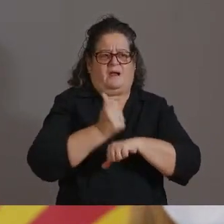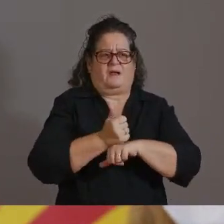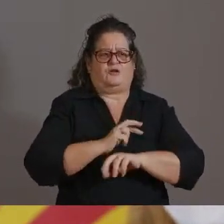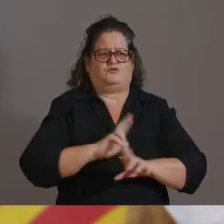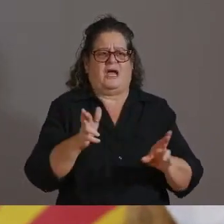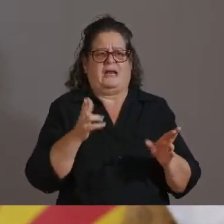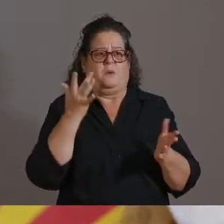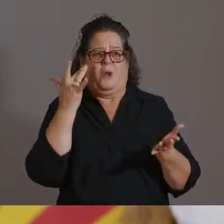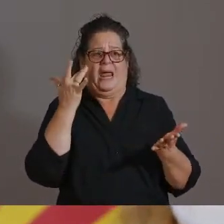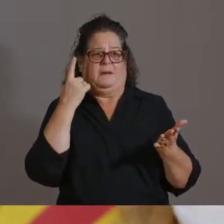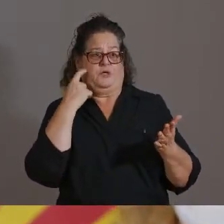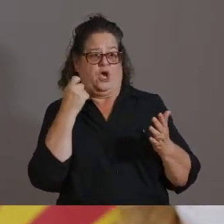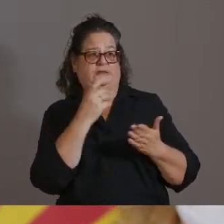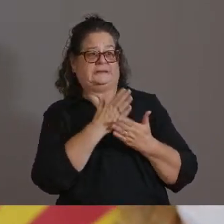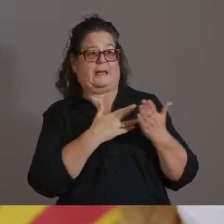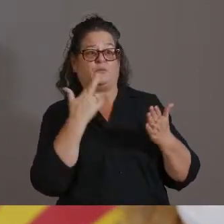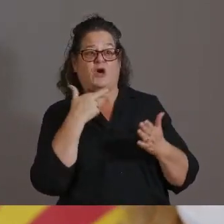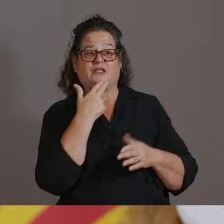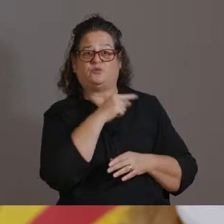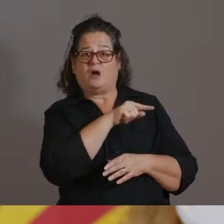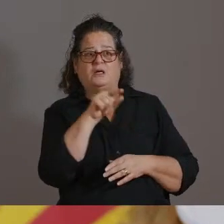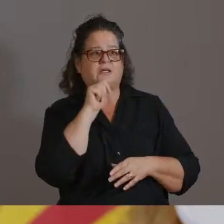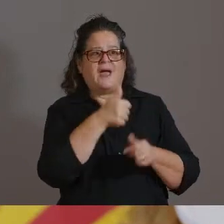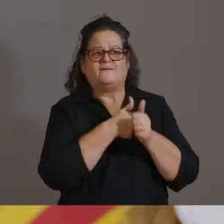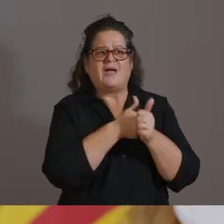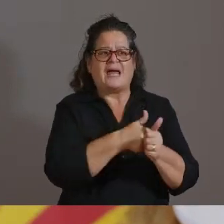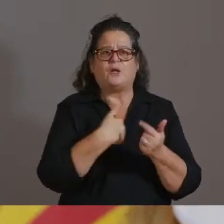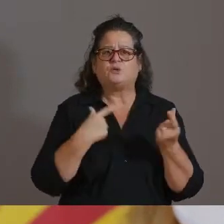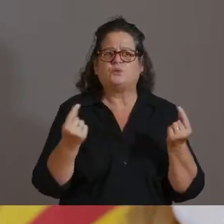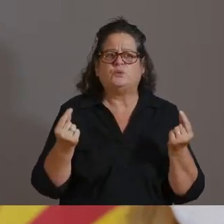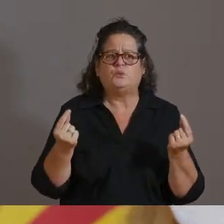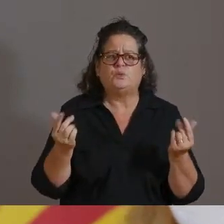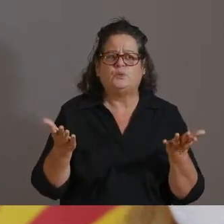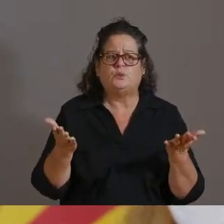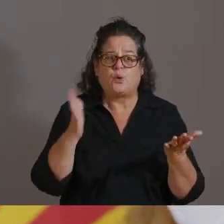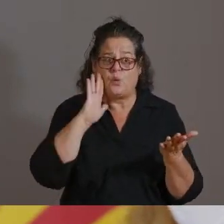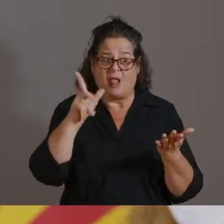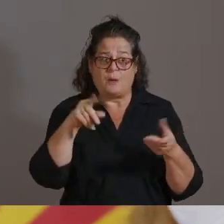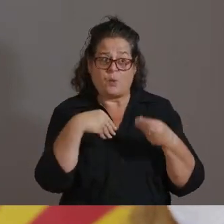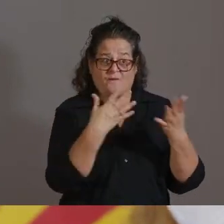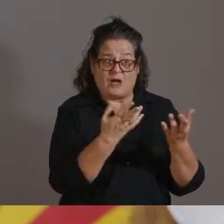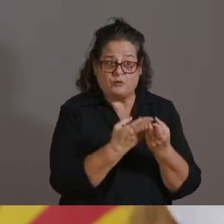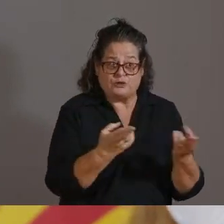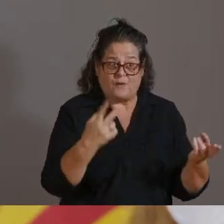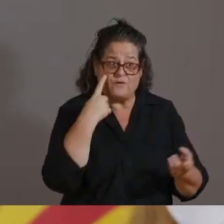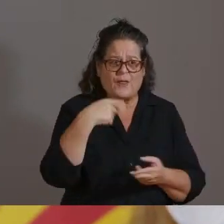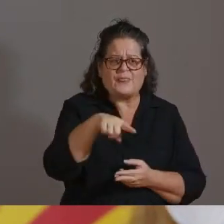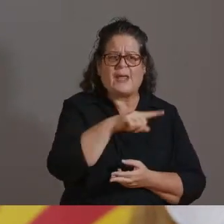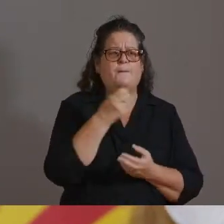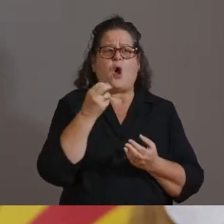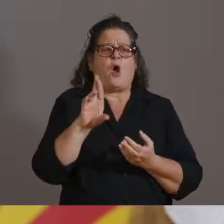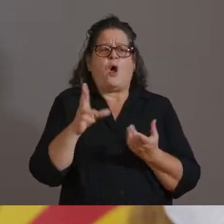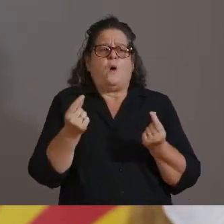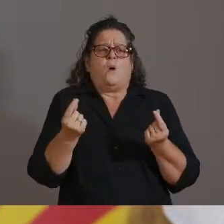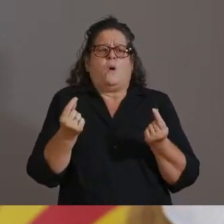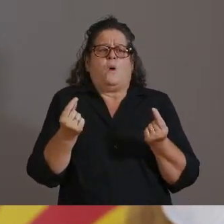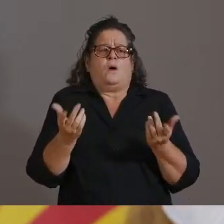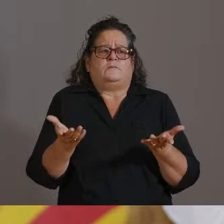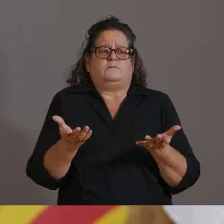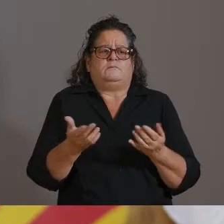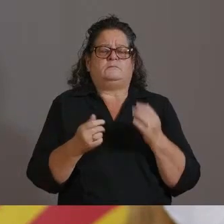recently. Again, like what kind of resources are you going to throw at this? And if again, you feel like reopening these could